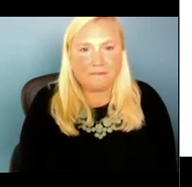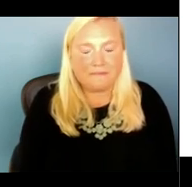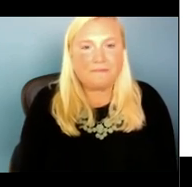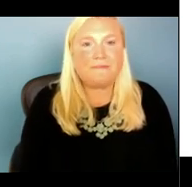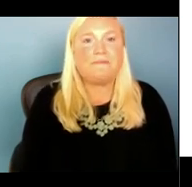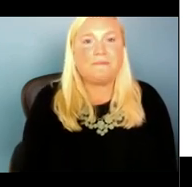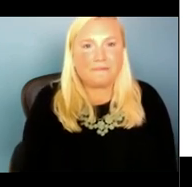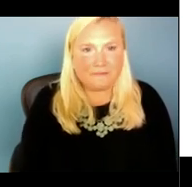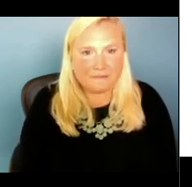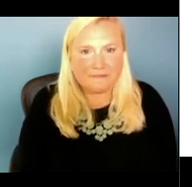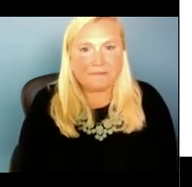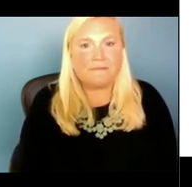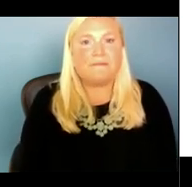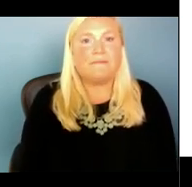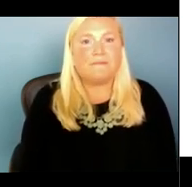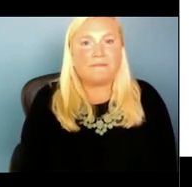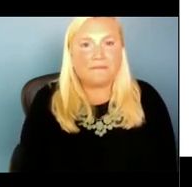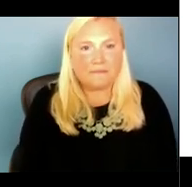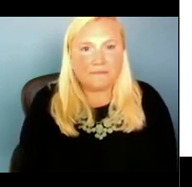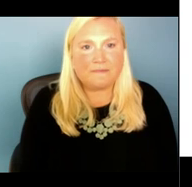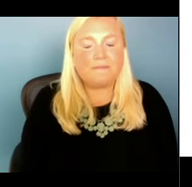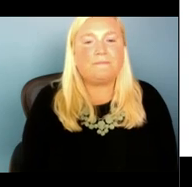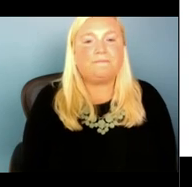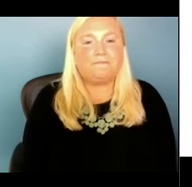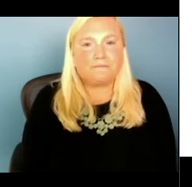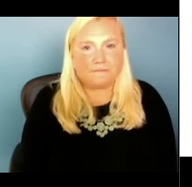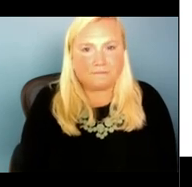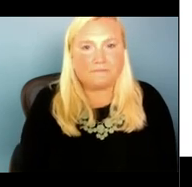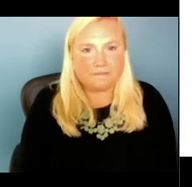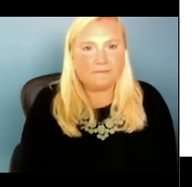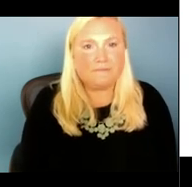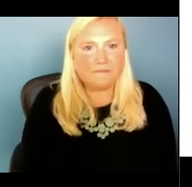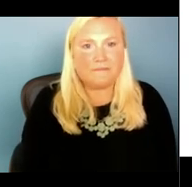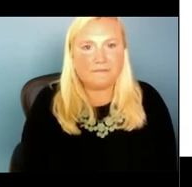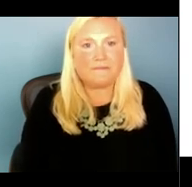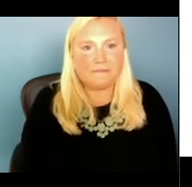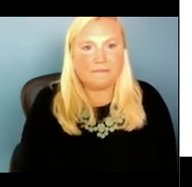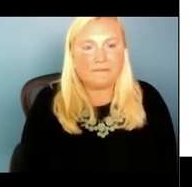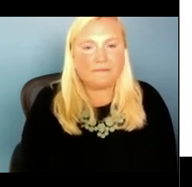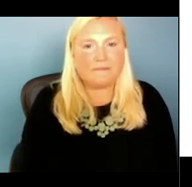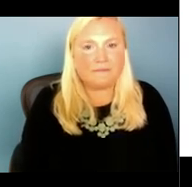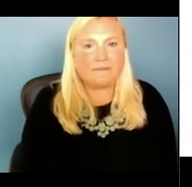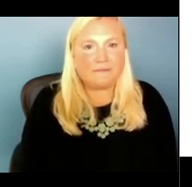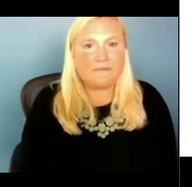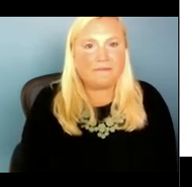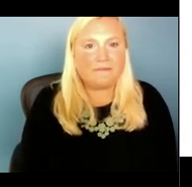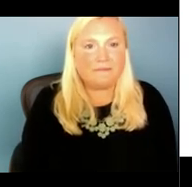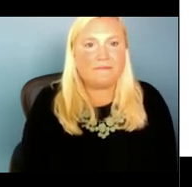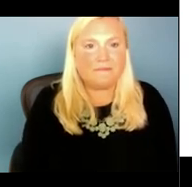still communicate, right? It's a really important shift in our understanding of our role.